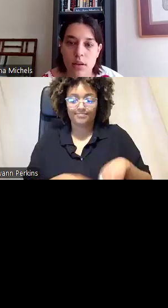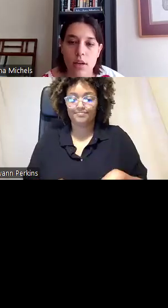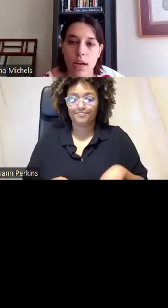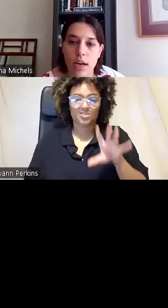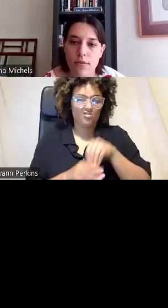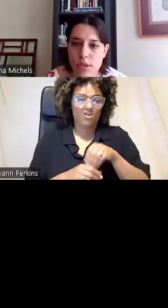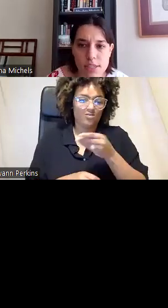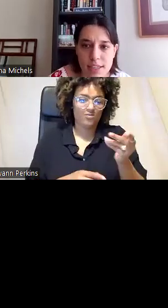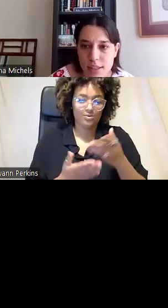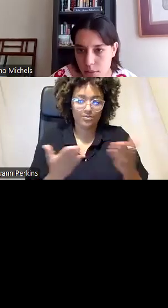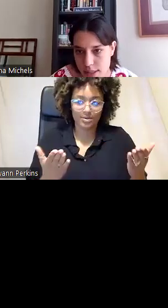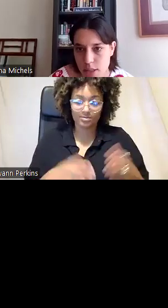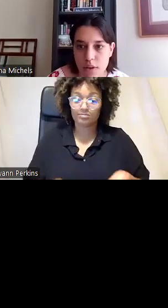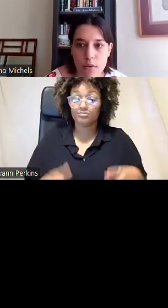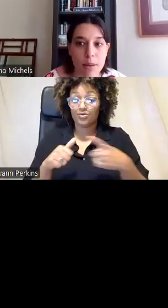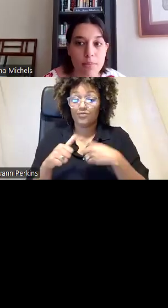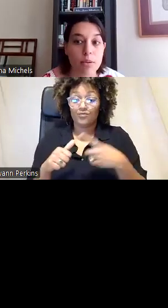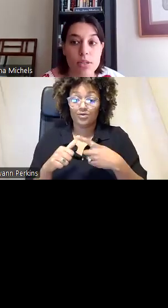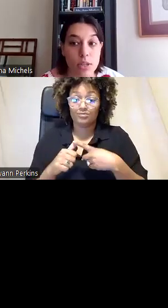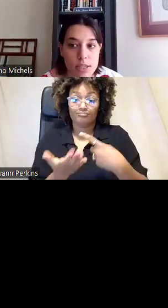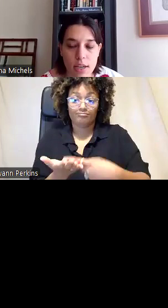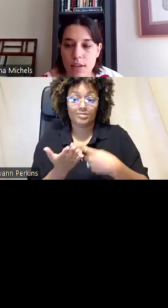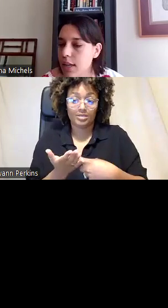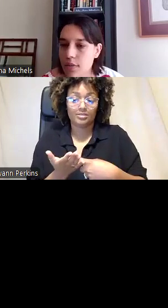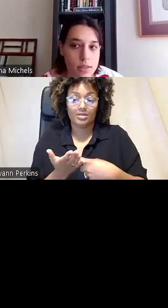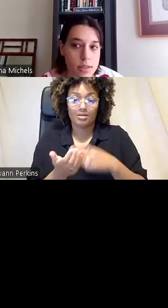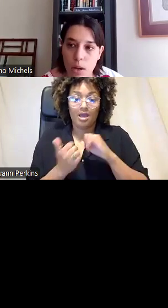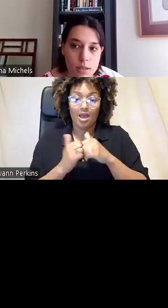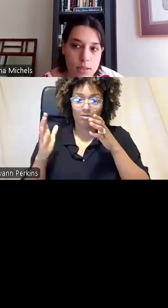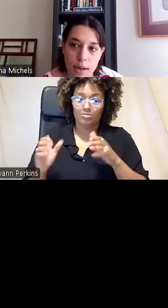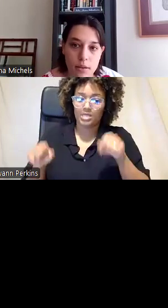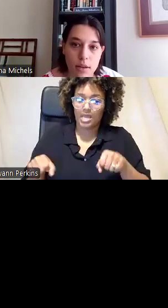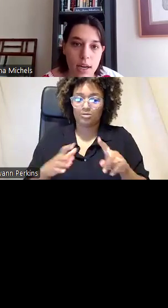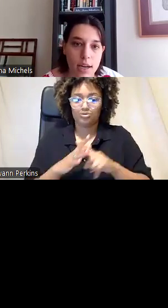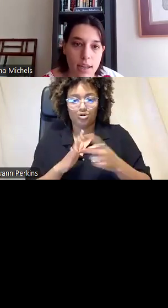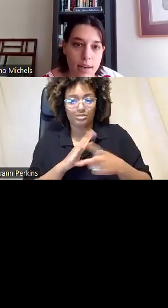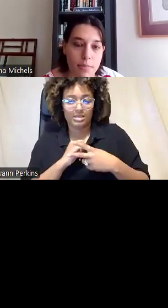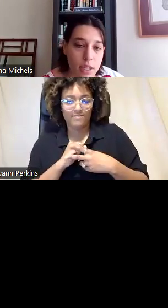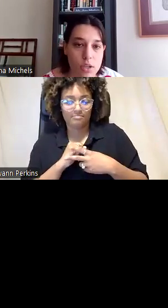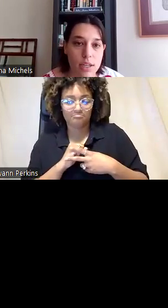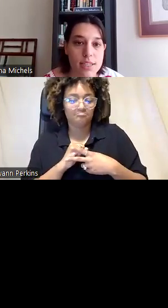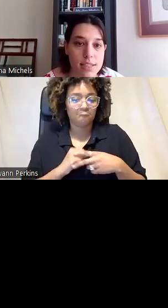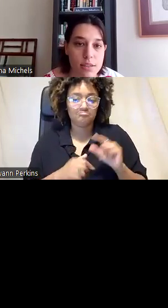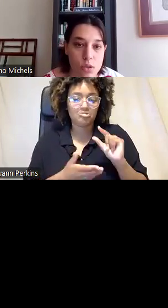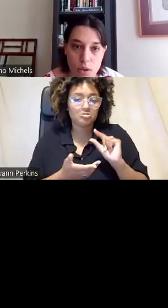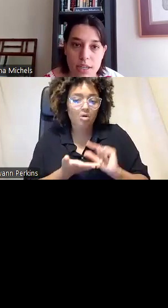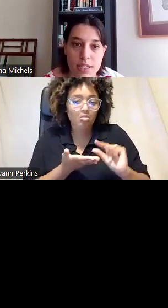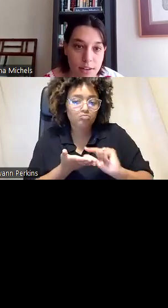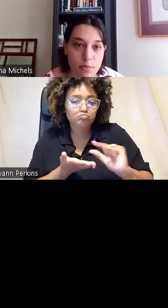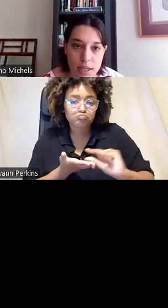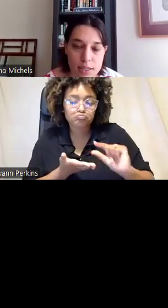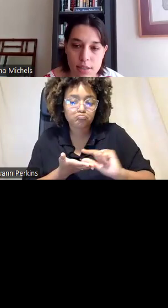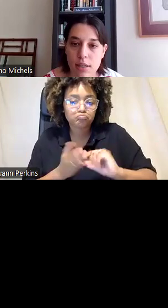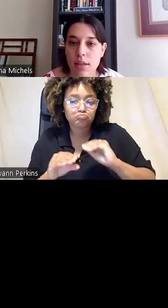things. First, discussing the ways that a survivor might be able to start saving, even the smallest amount, and then making sure that it's stored